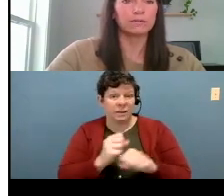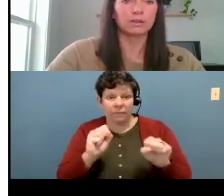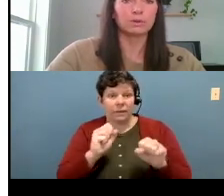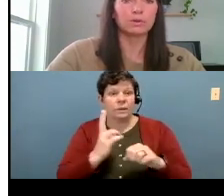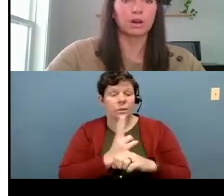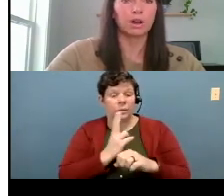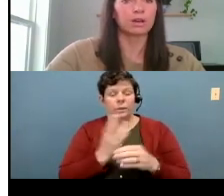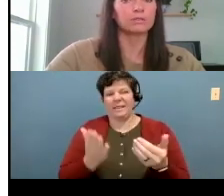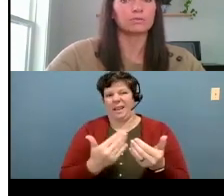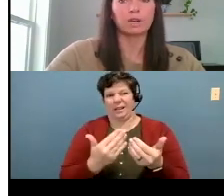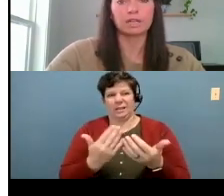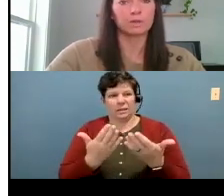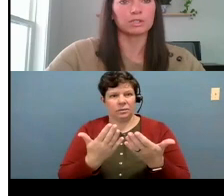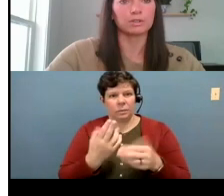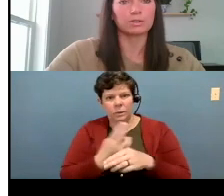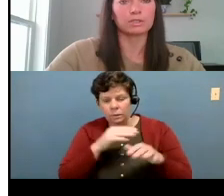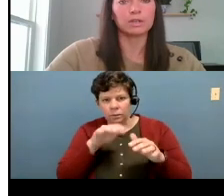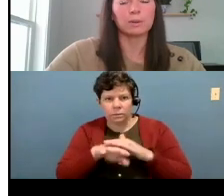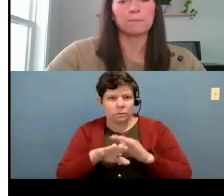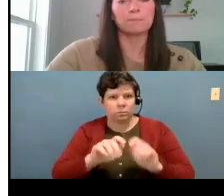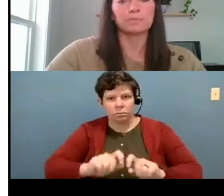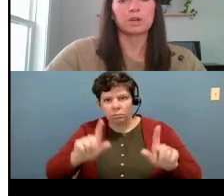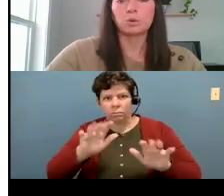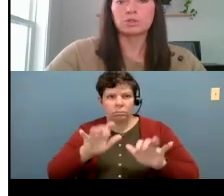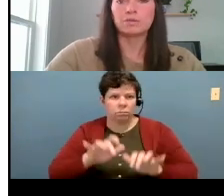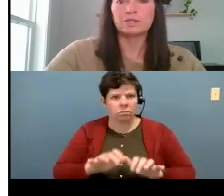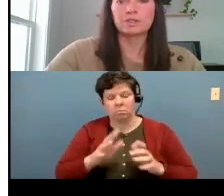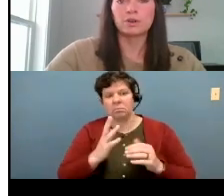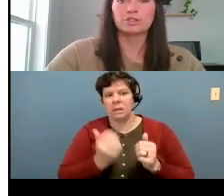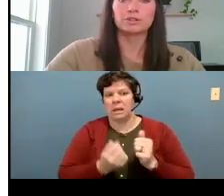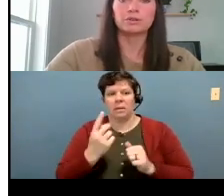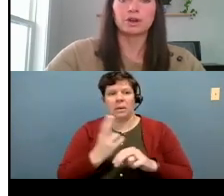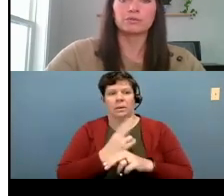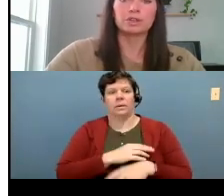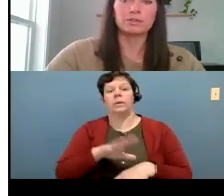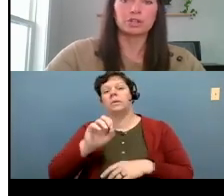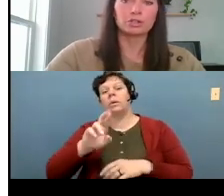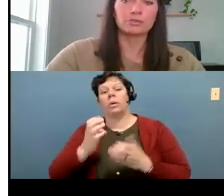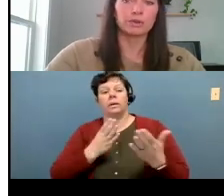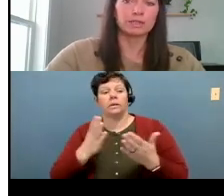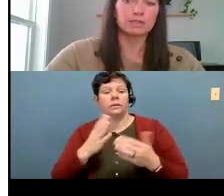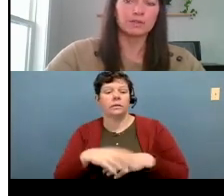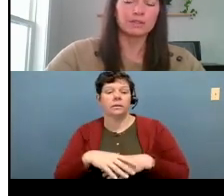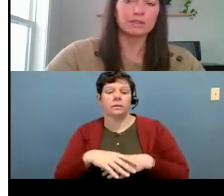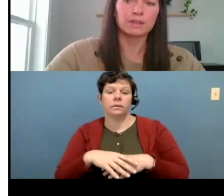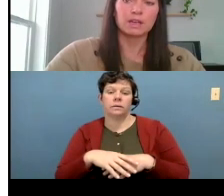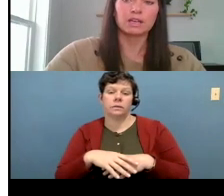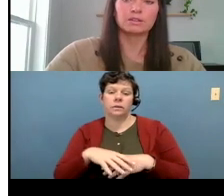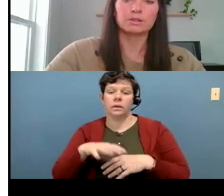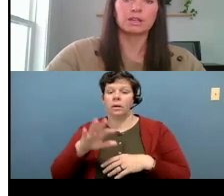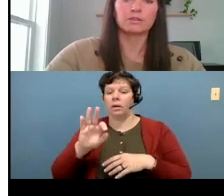it's available for anyone to use. Our core services also include our free of charge forensic